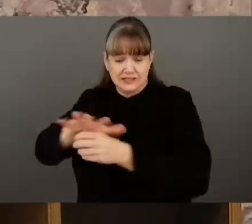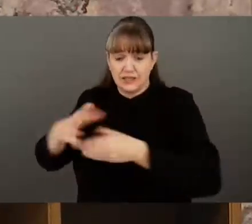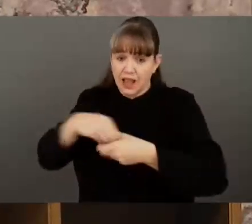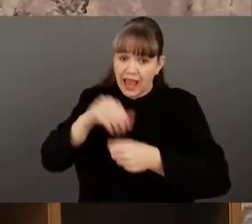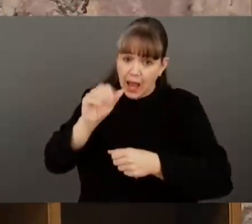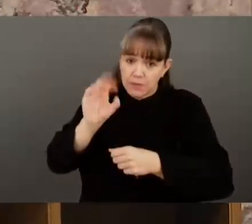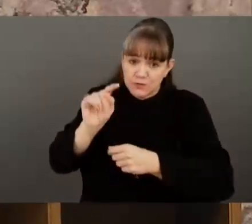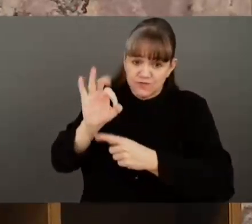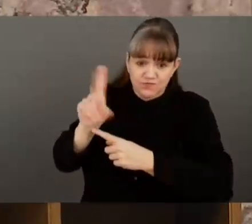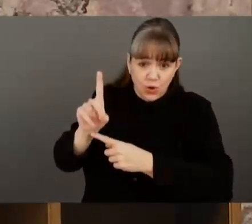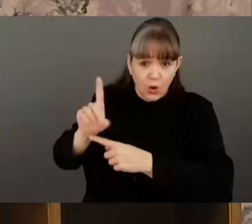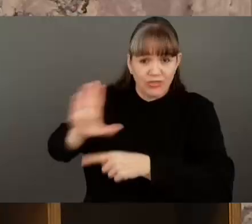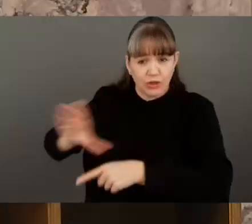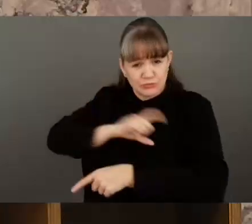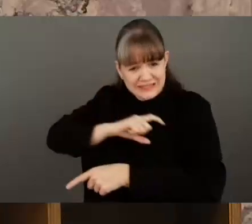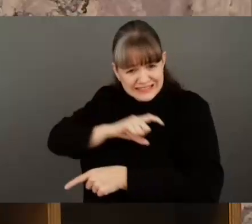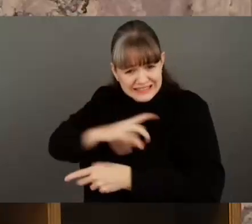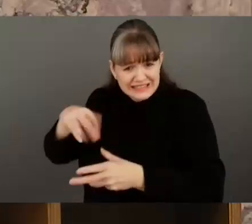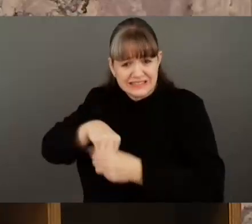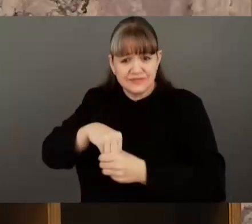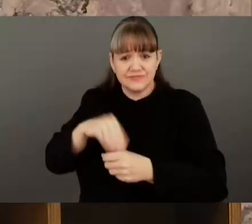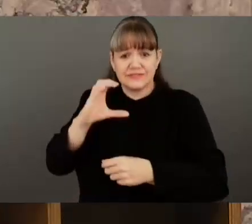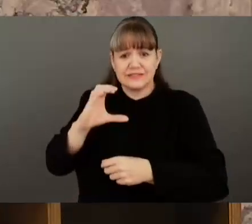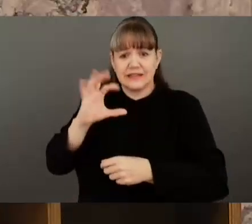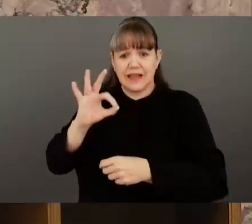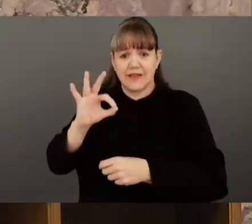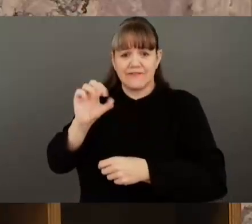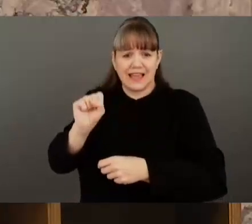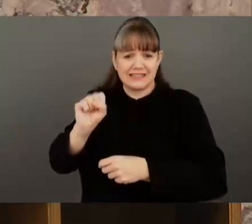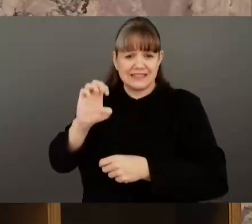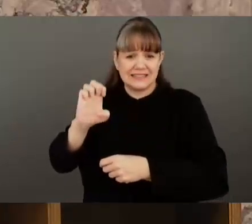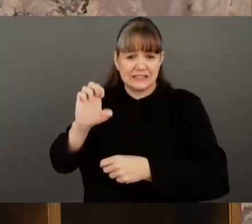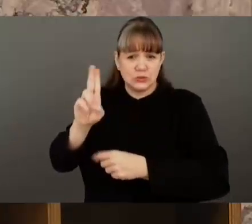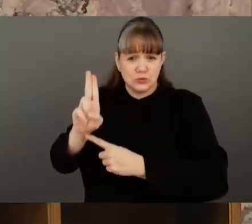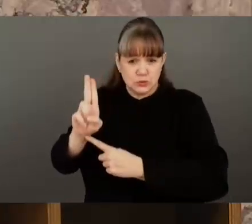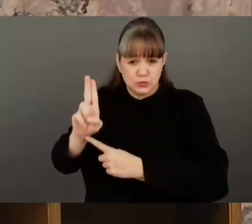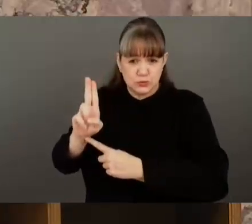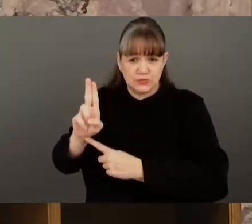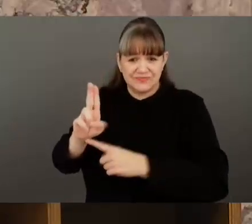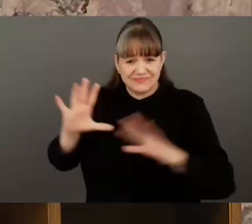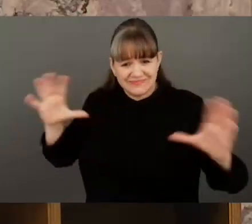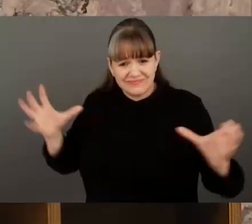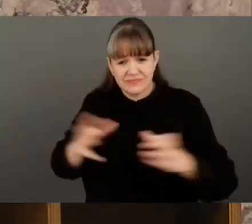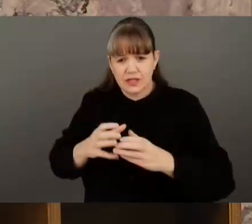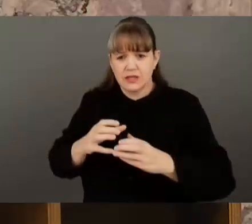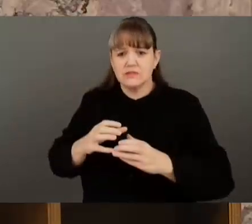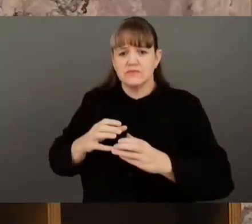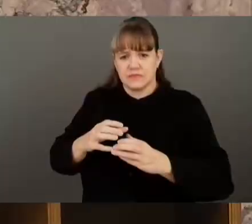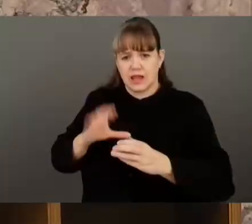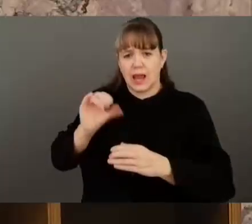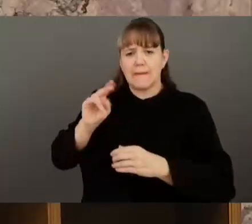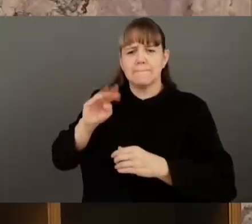the CFSEU, the Combined Forces Special Enforcement Unit. It includes members from the Canadian Border Service